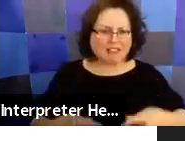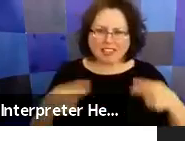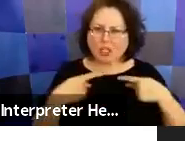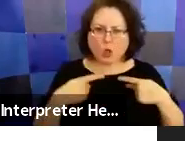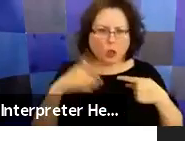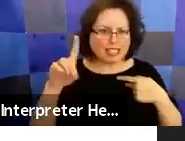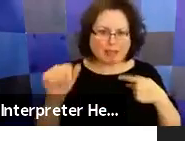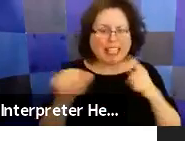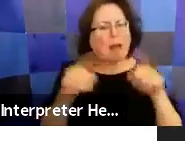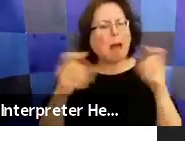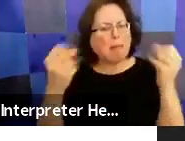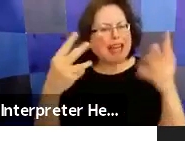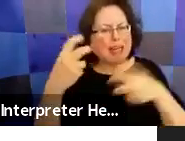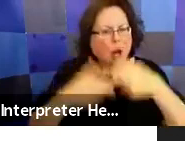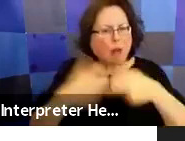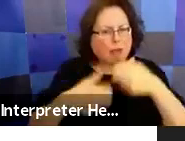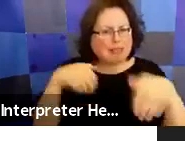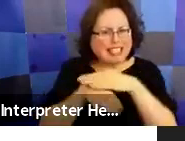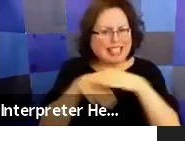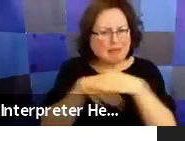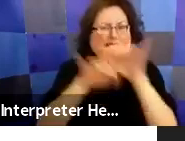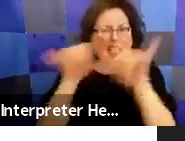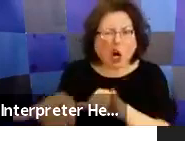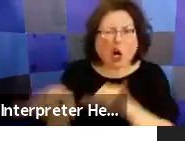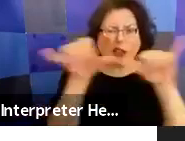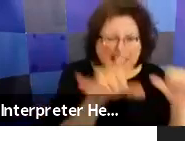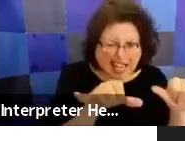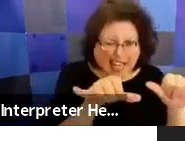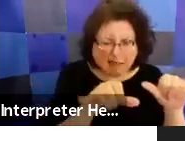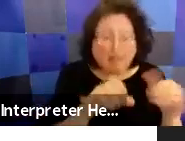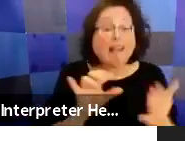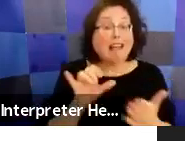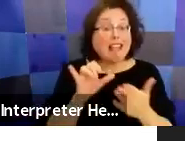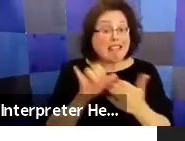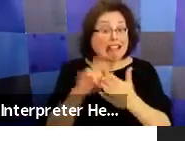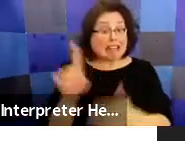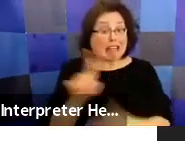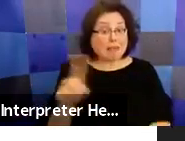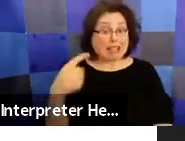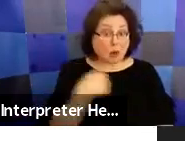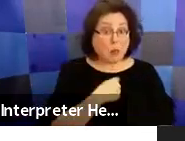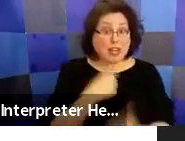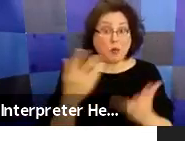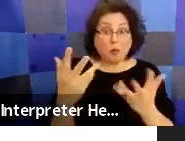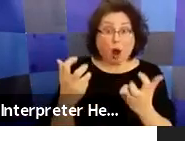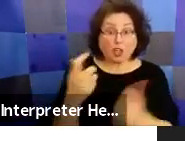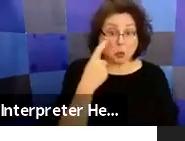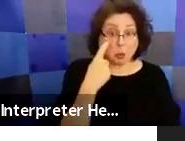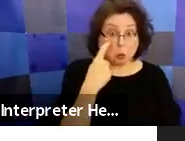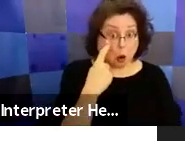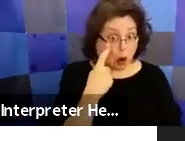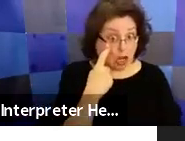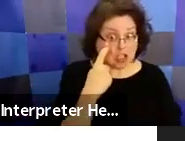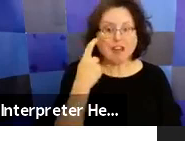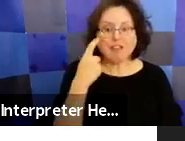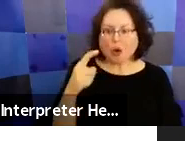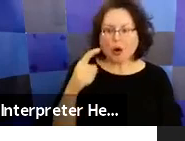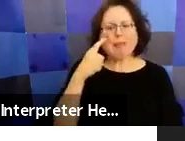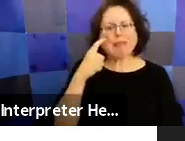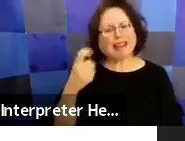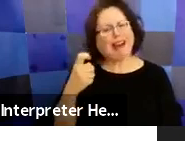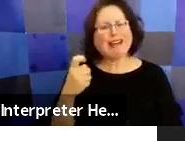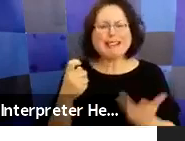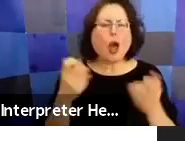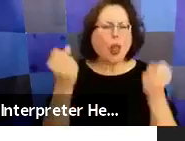of accessibility are the same. And so this is something that you want to watch out for, because in a